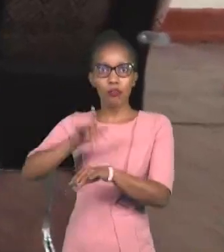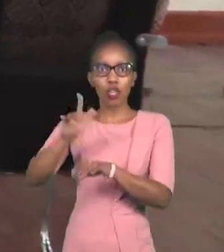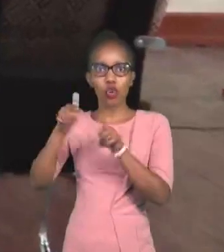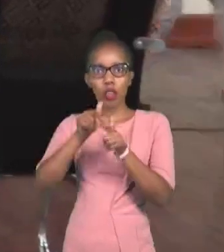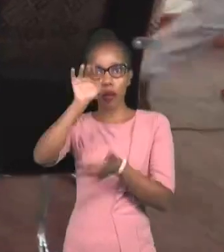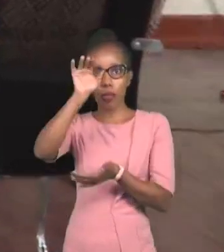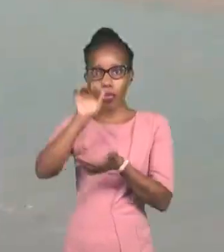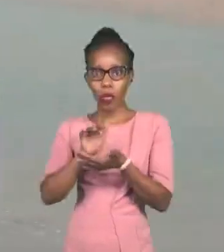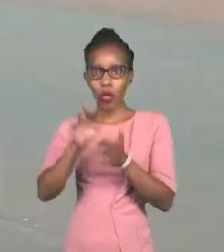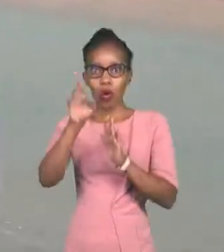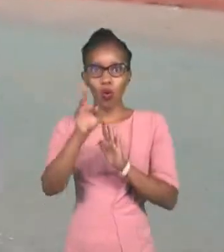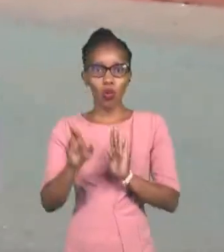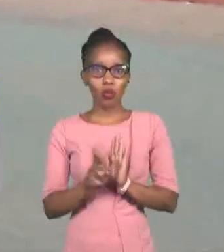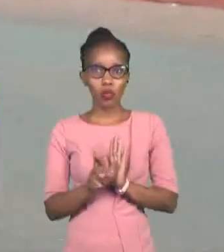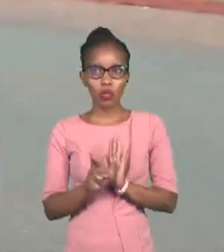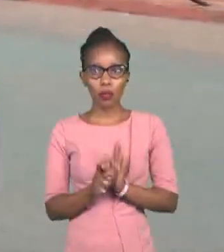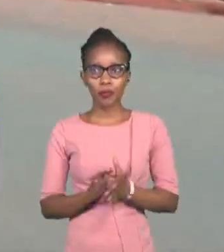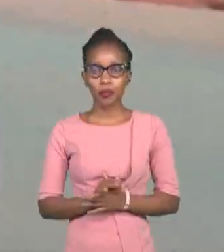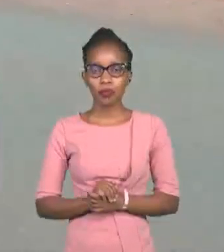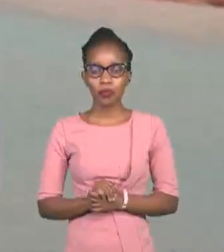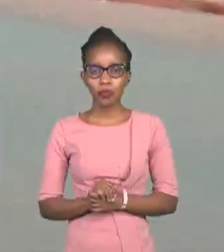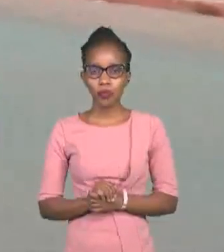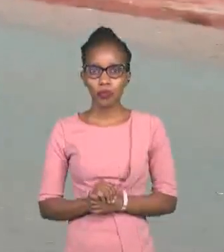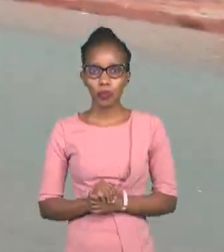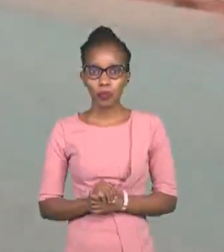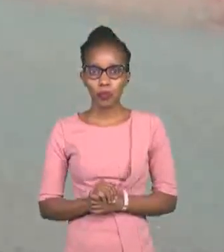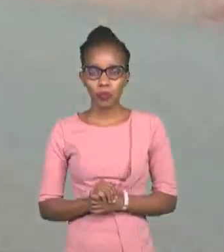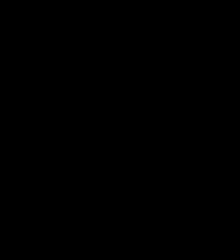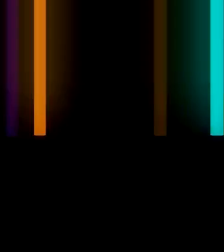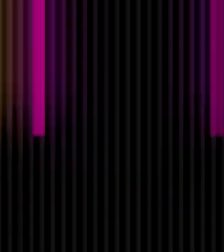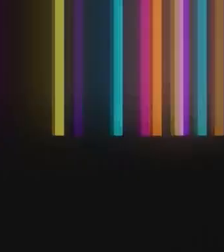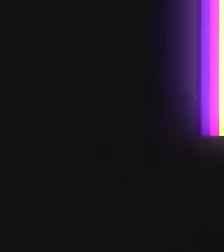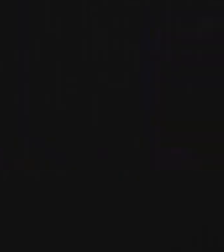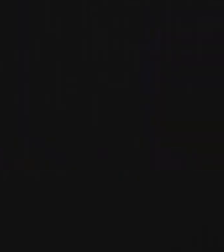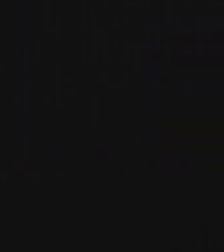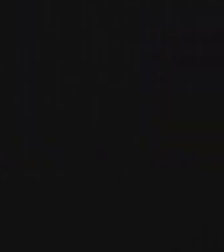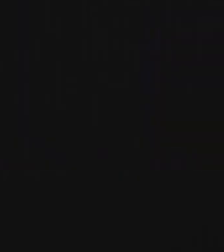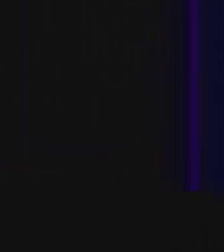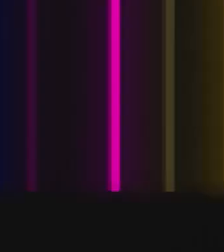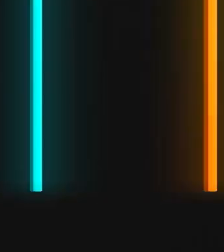measures will be eased. Joel Chacha, Switch TV, Nairobi.